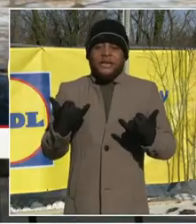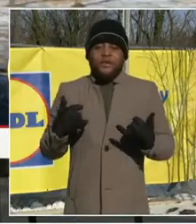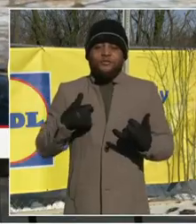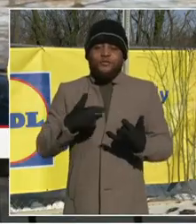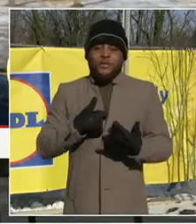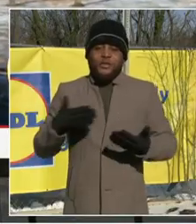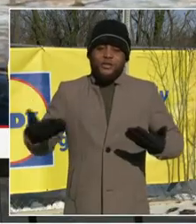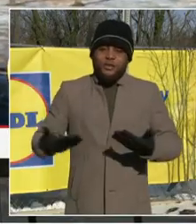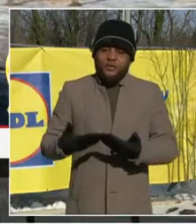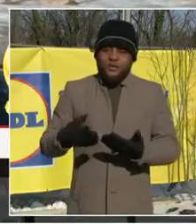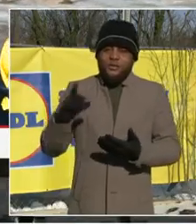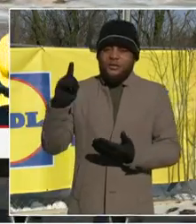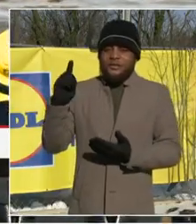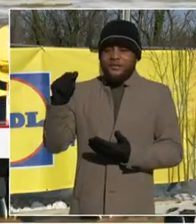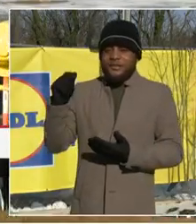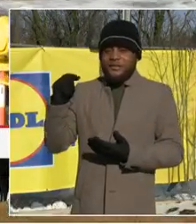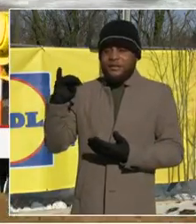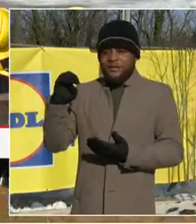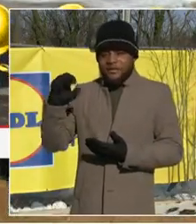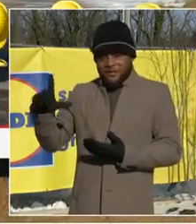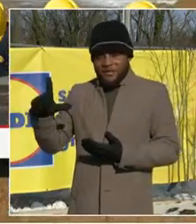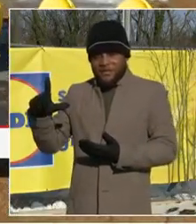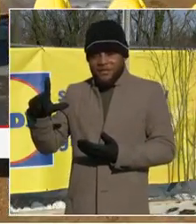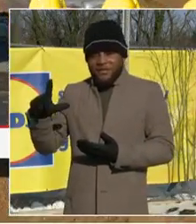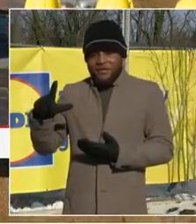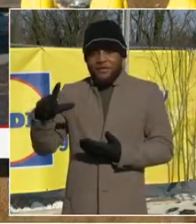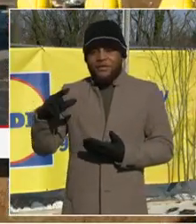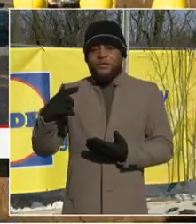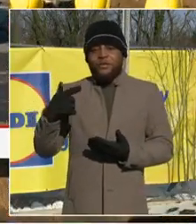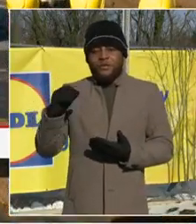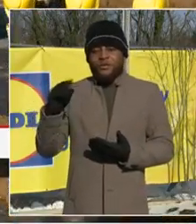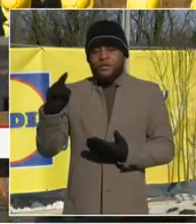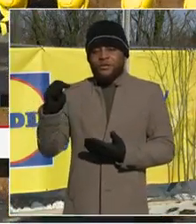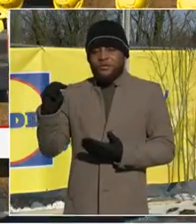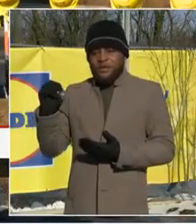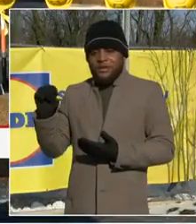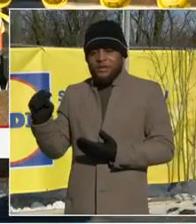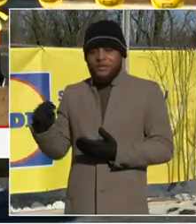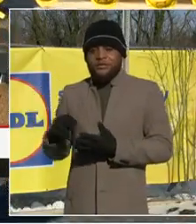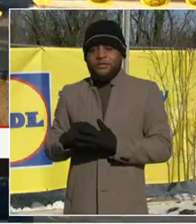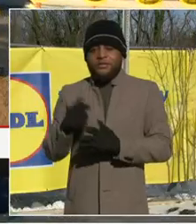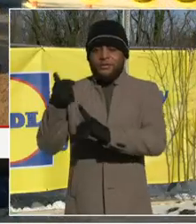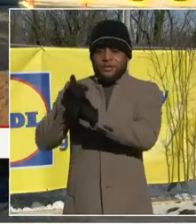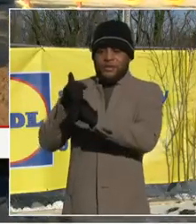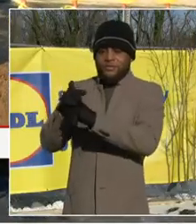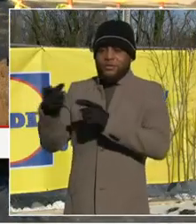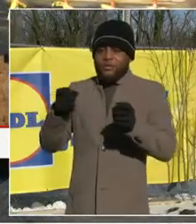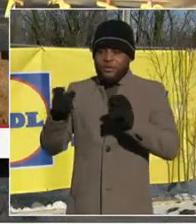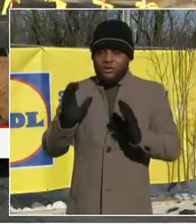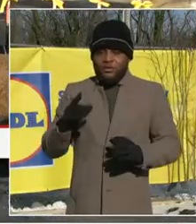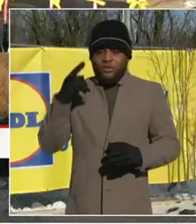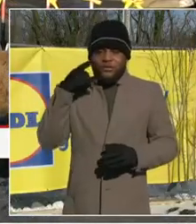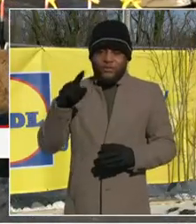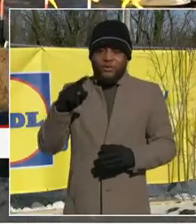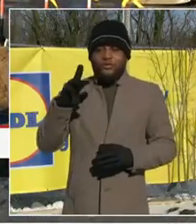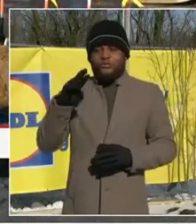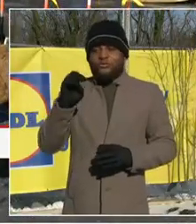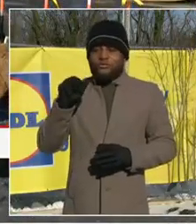Daniel Goodman, who is the Director of Real Estate for Lidl. Daniel.